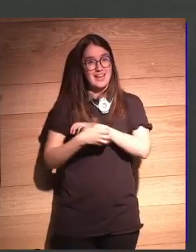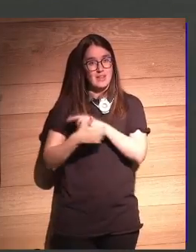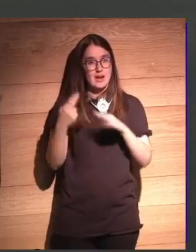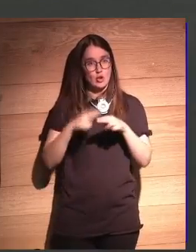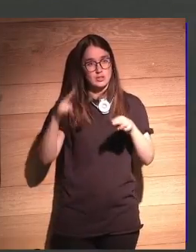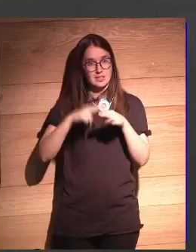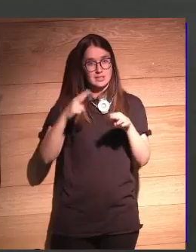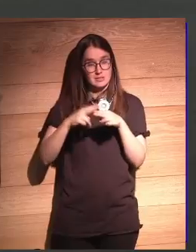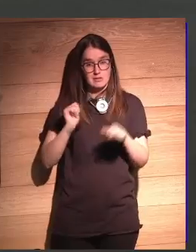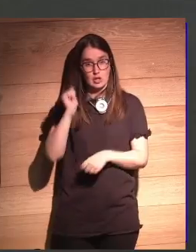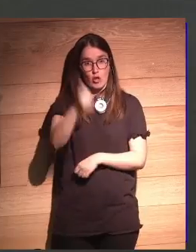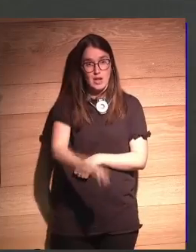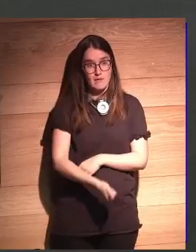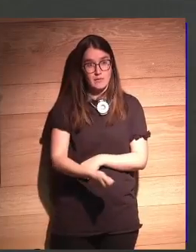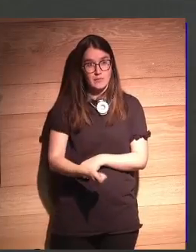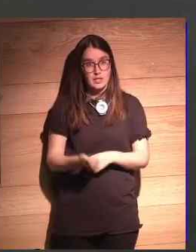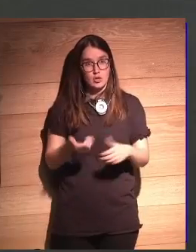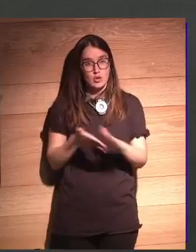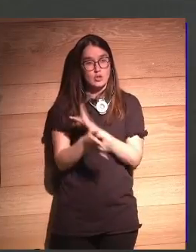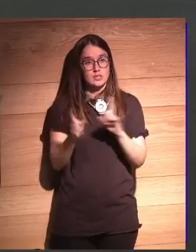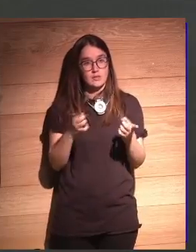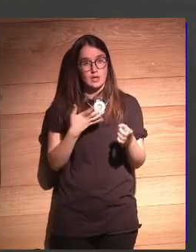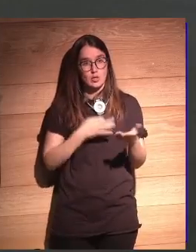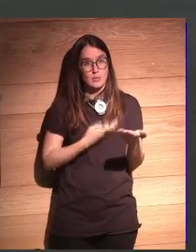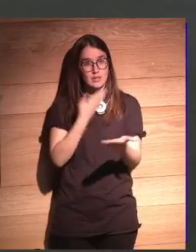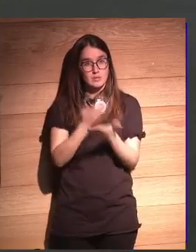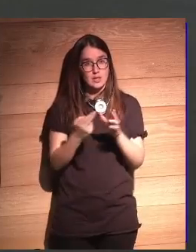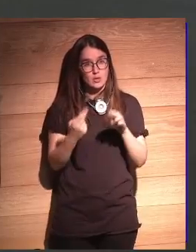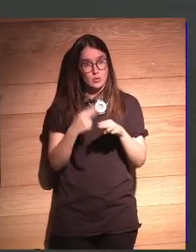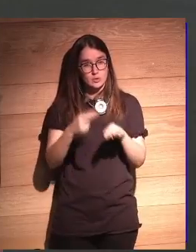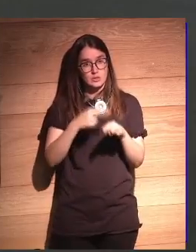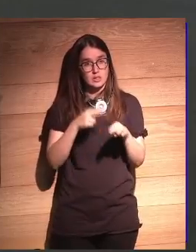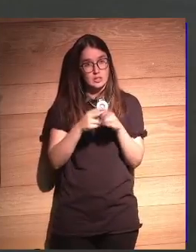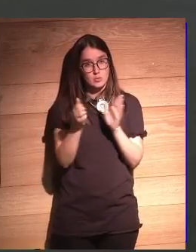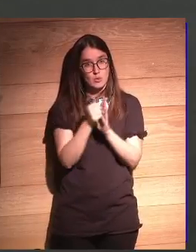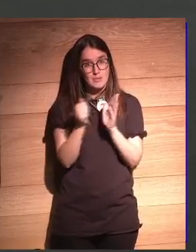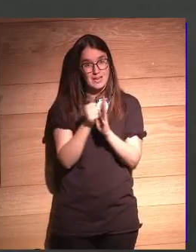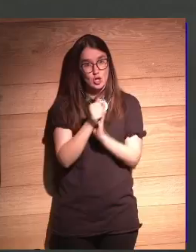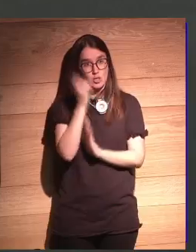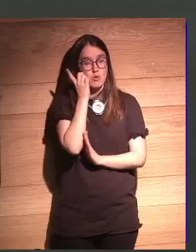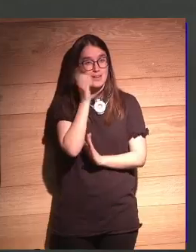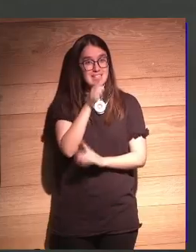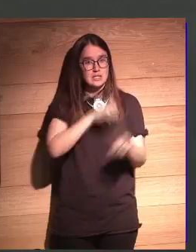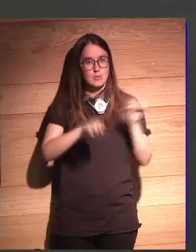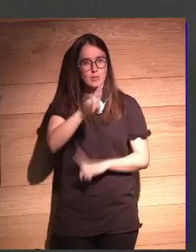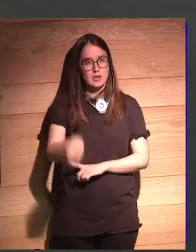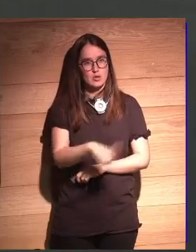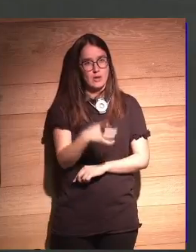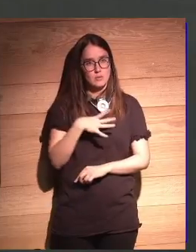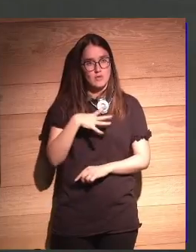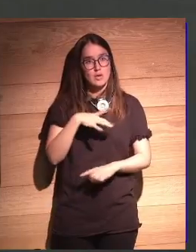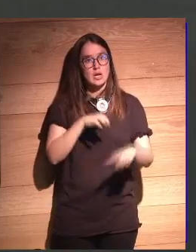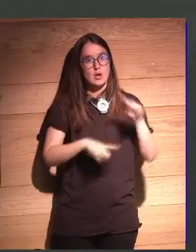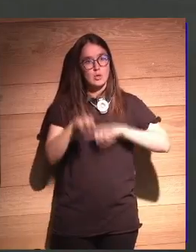fight, because it's the investment funds who are trying to precarize their situation. It's not because you cannot